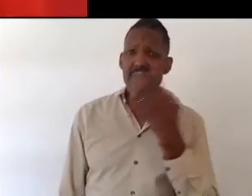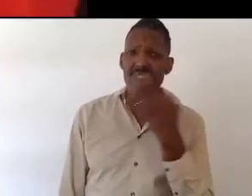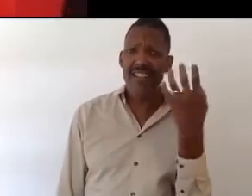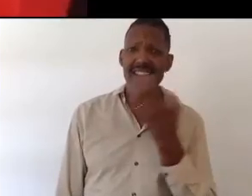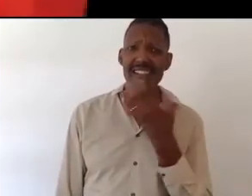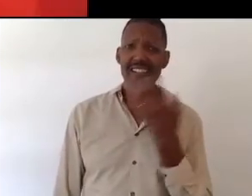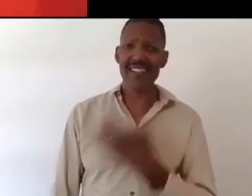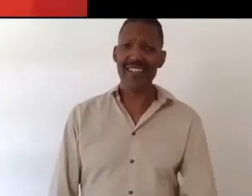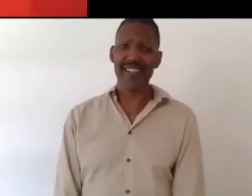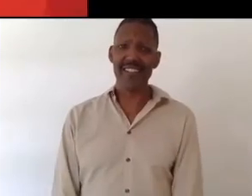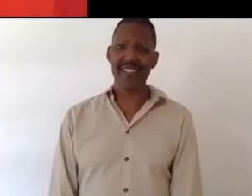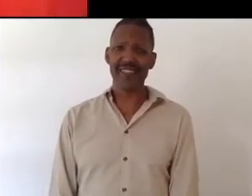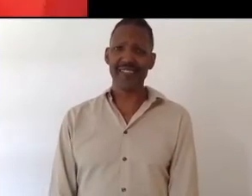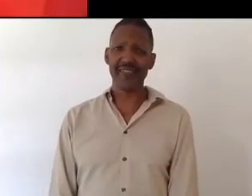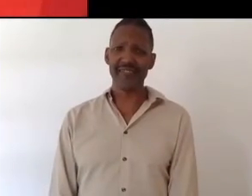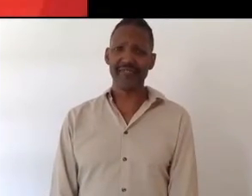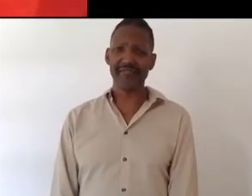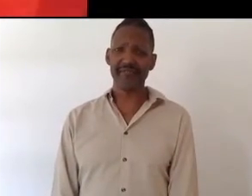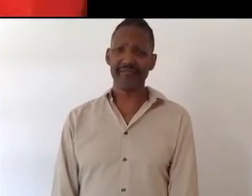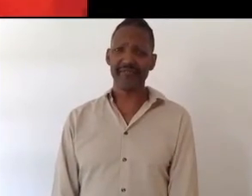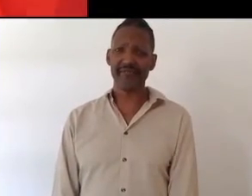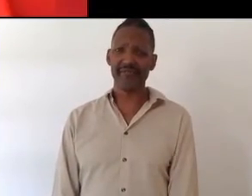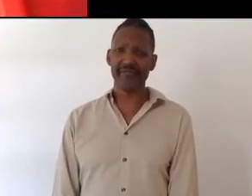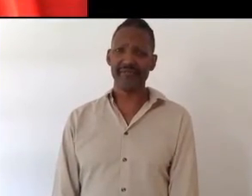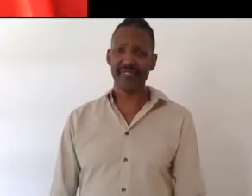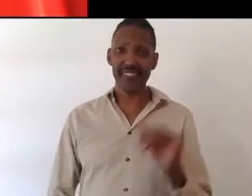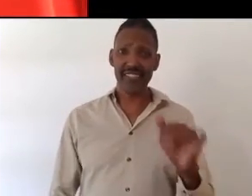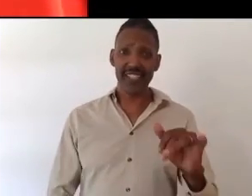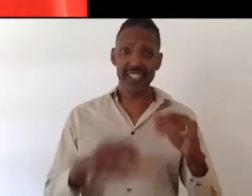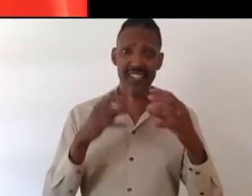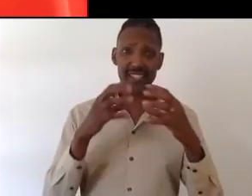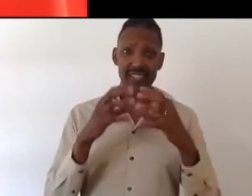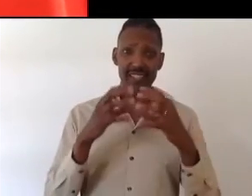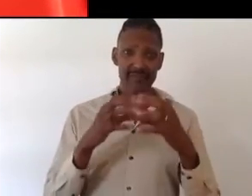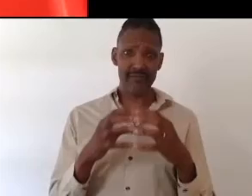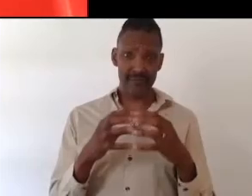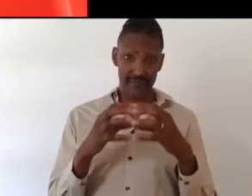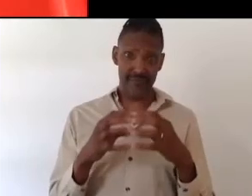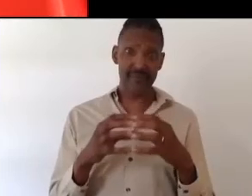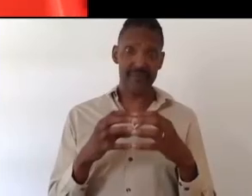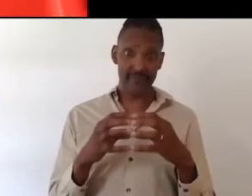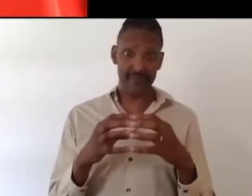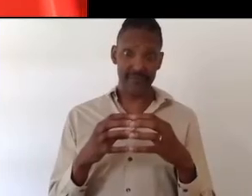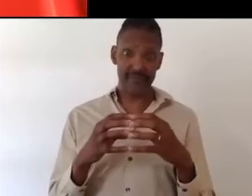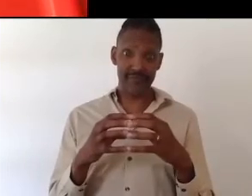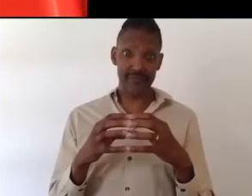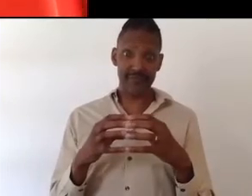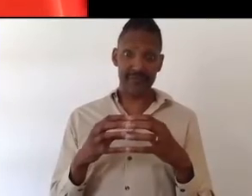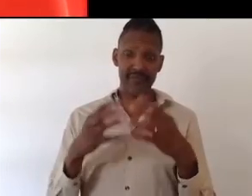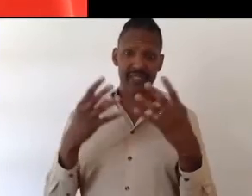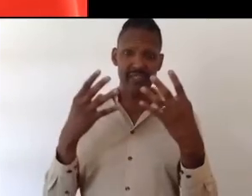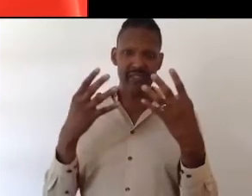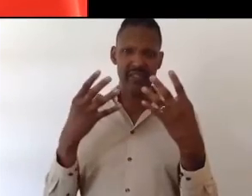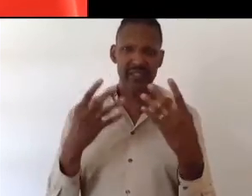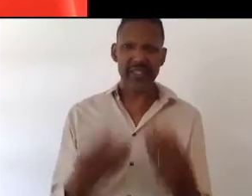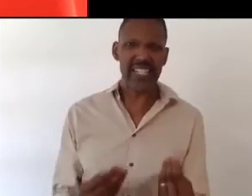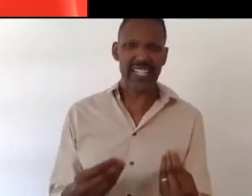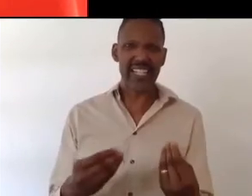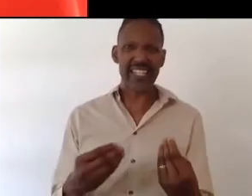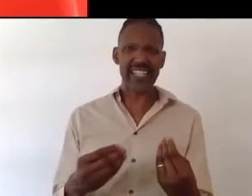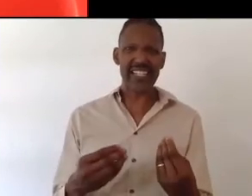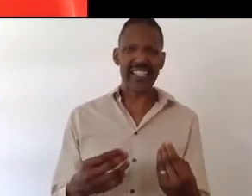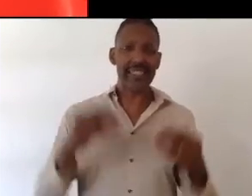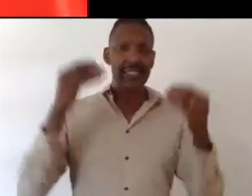Oh my goodness! Look at Hattie's. Dionysus, how is Hattie's different? Uh-oh,